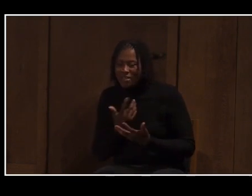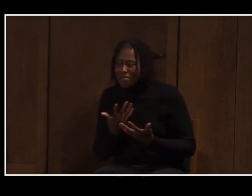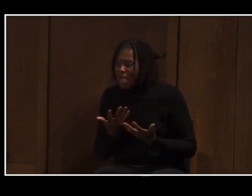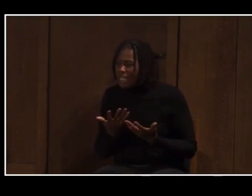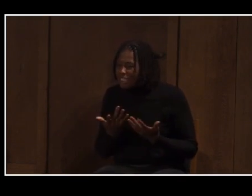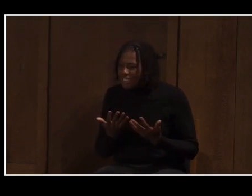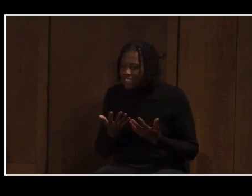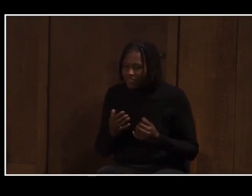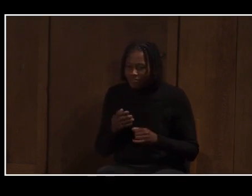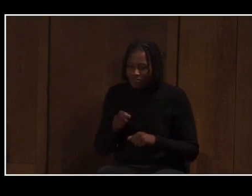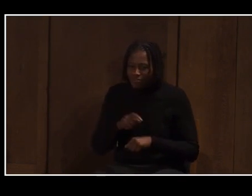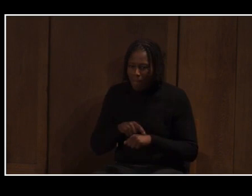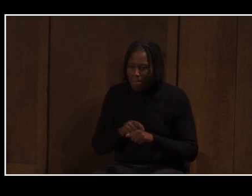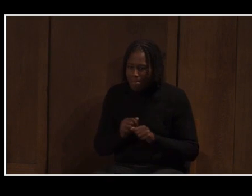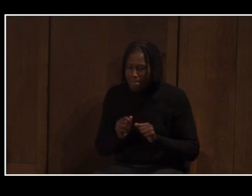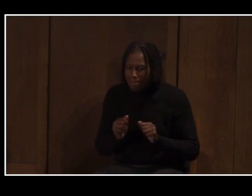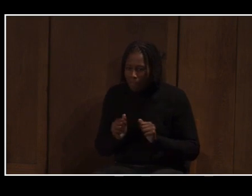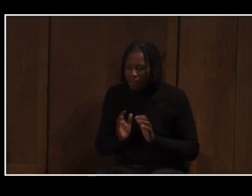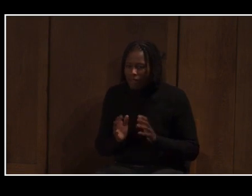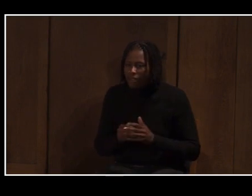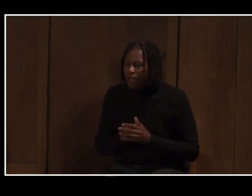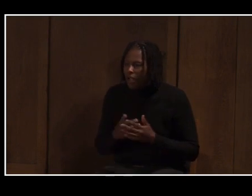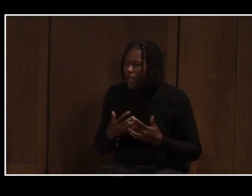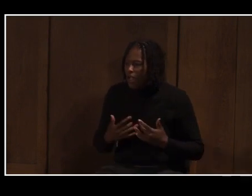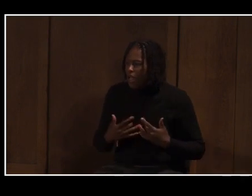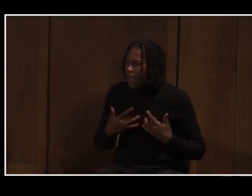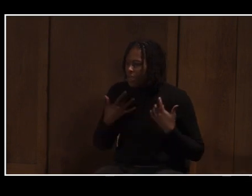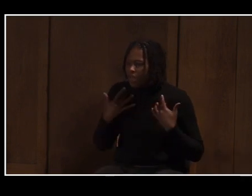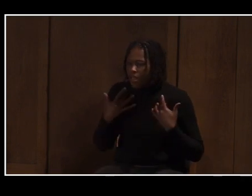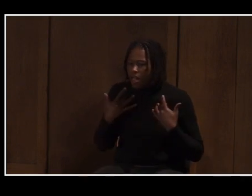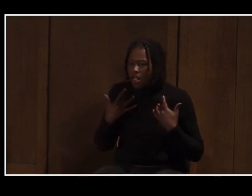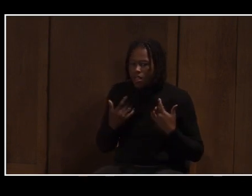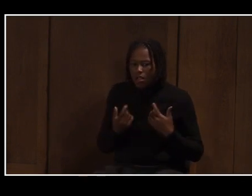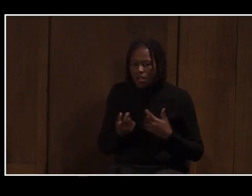I really do feel that some of the questions that have been raised